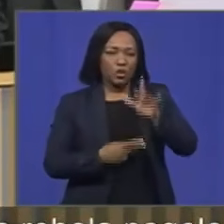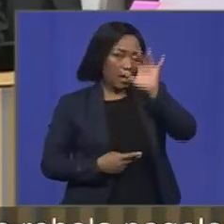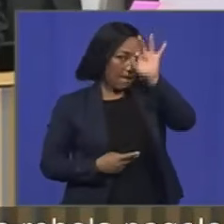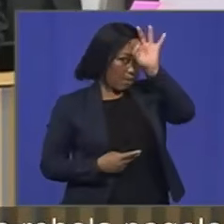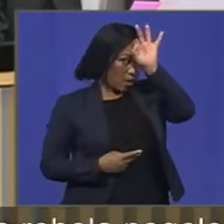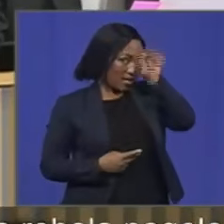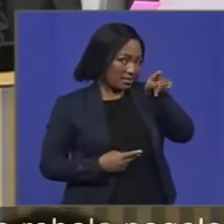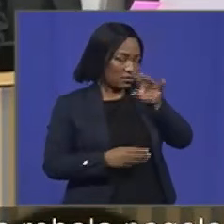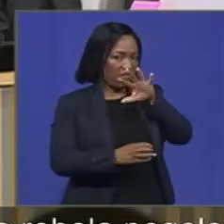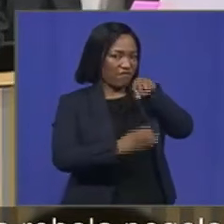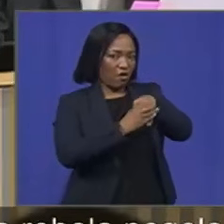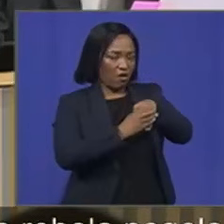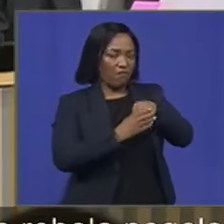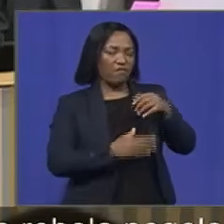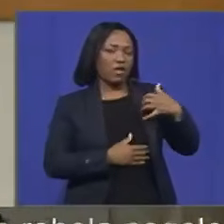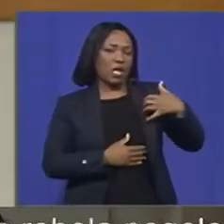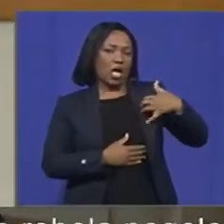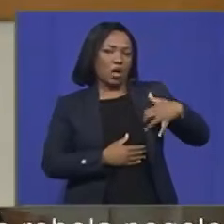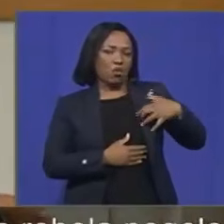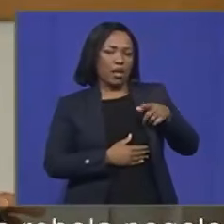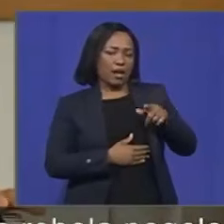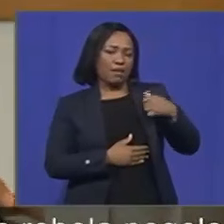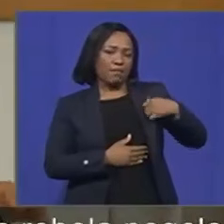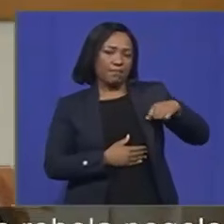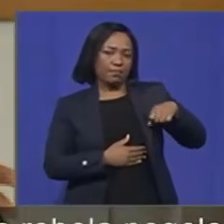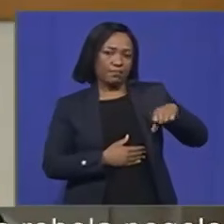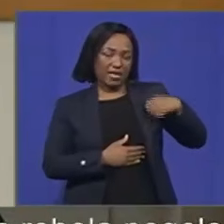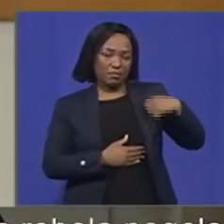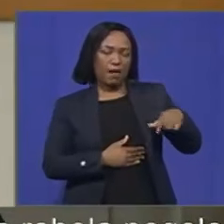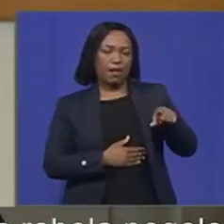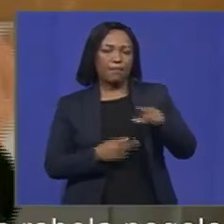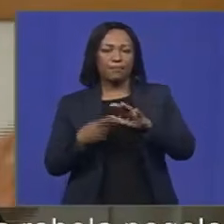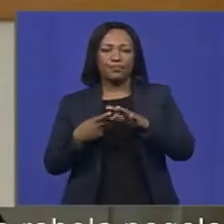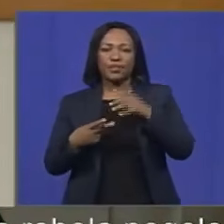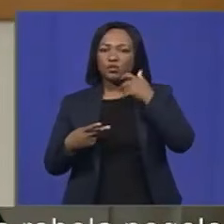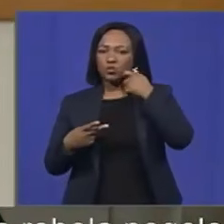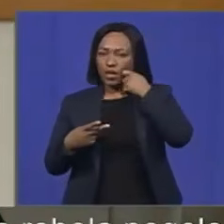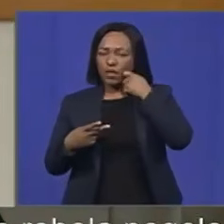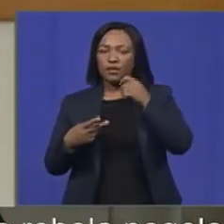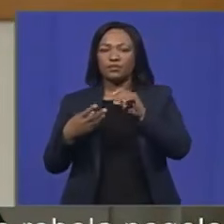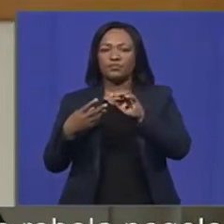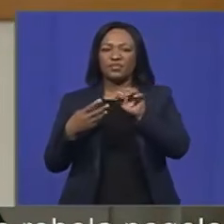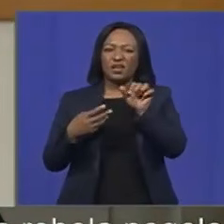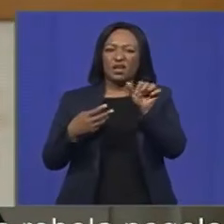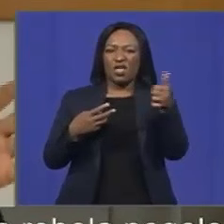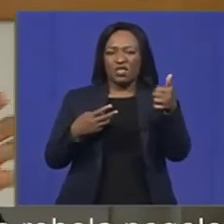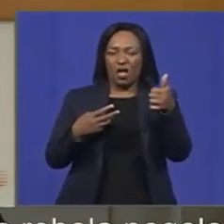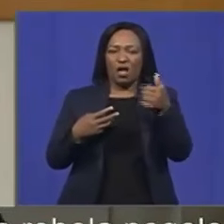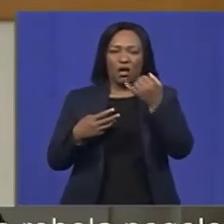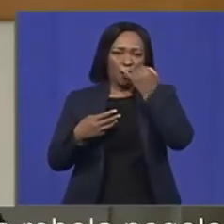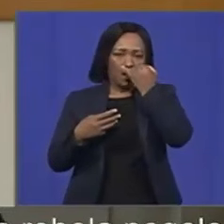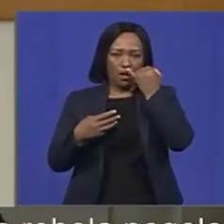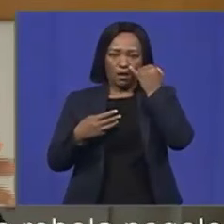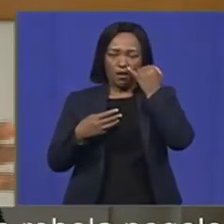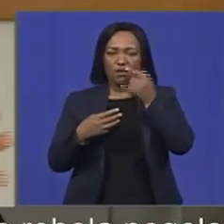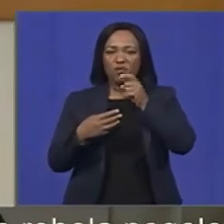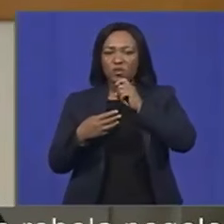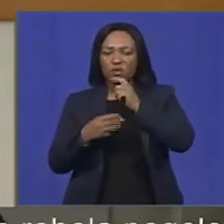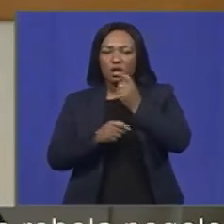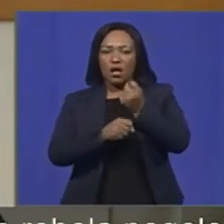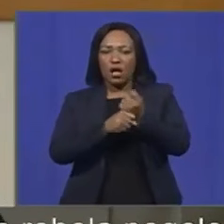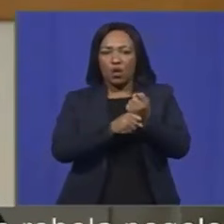sa naga sa Masepala wa Ekurhuleni wa Tshwane ga mmogo le matsholomagolo a go thopa didiritibatsi kwa porofenseng ya